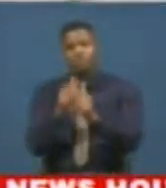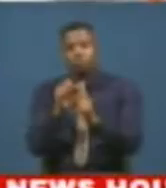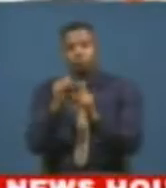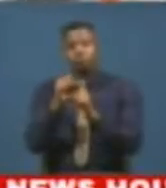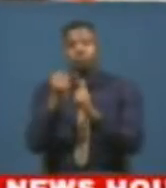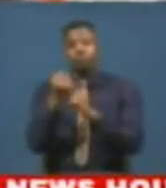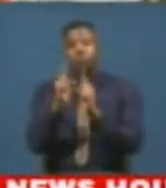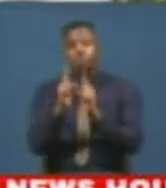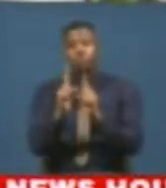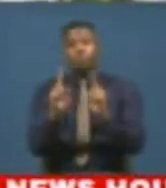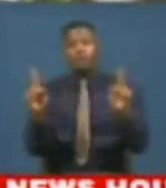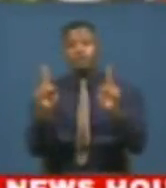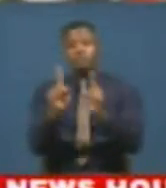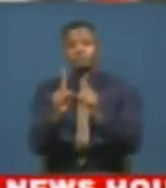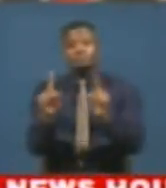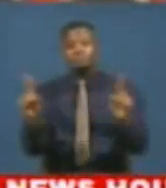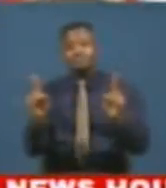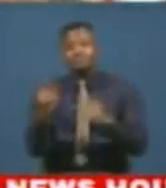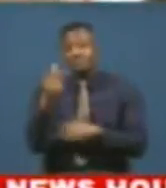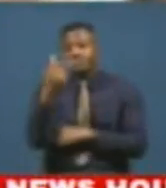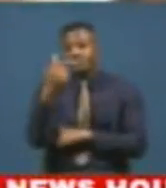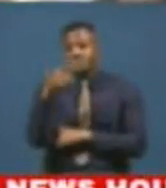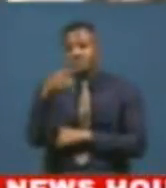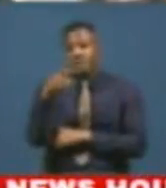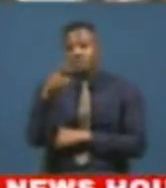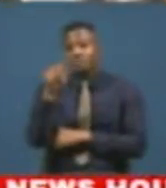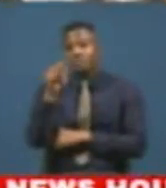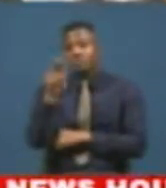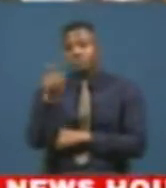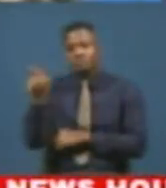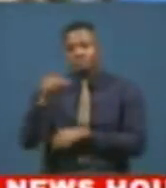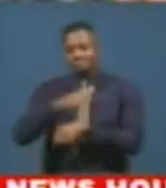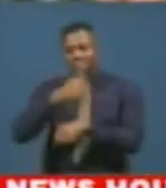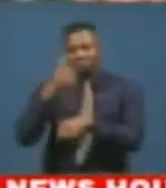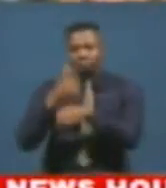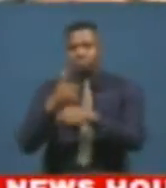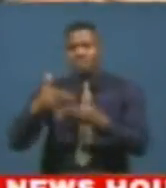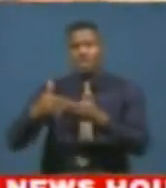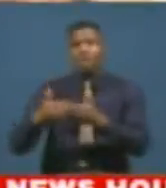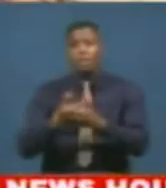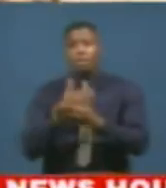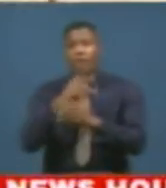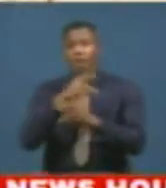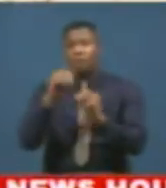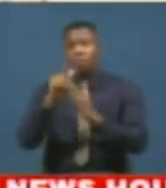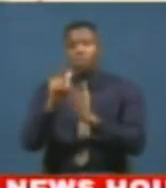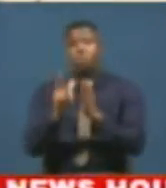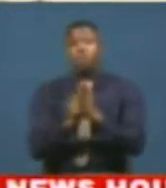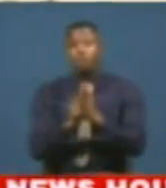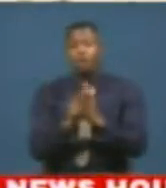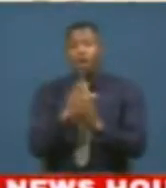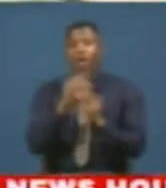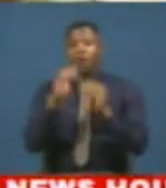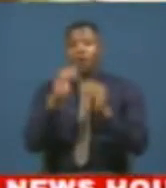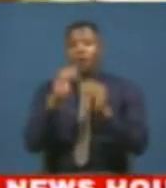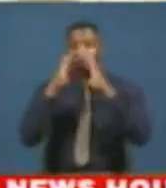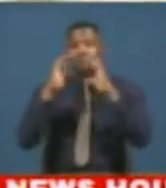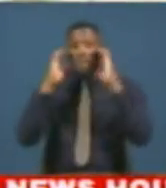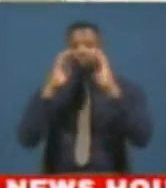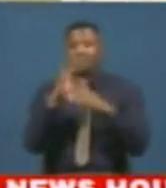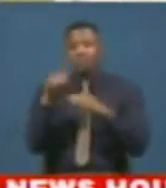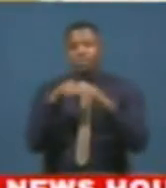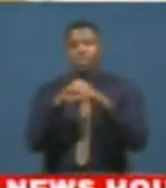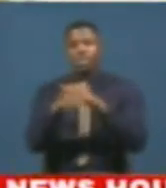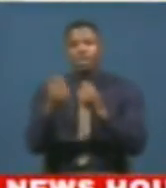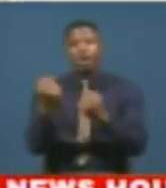distancing. The GPRTU has also instituted a no masks, no entry policy to stem the spread